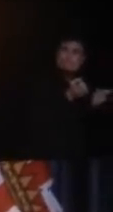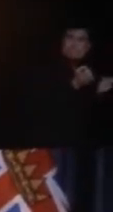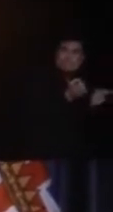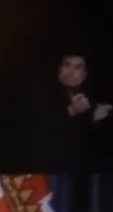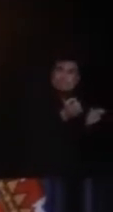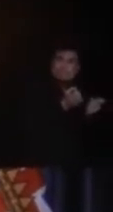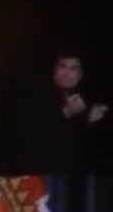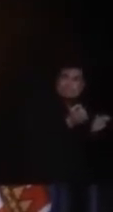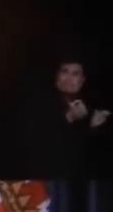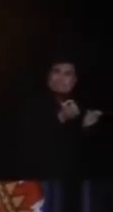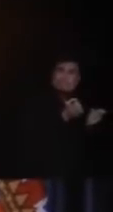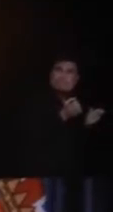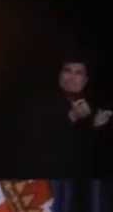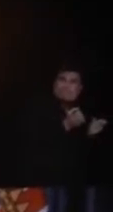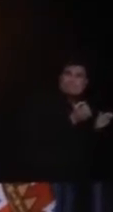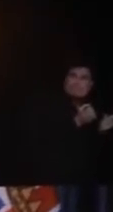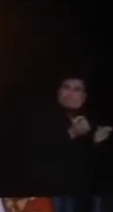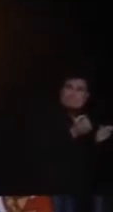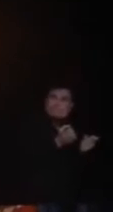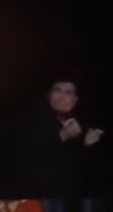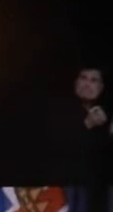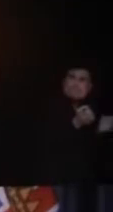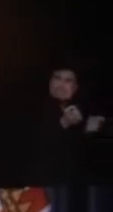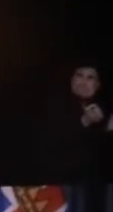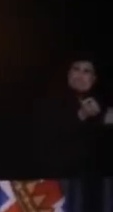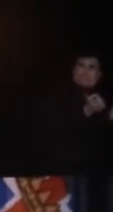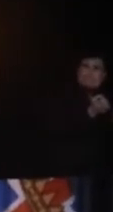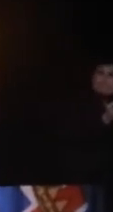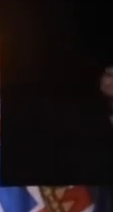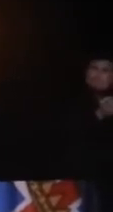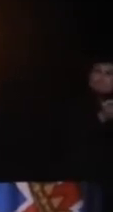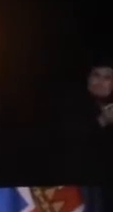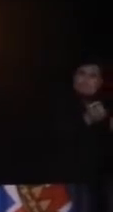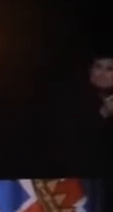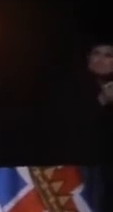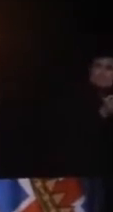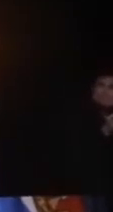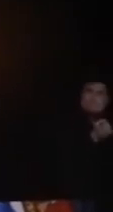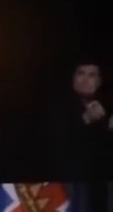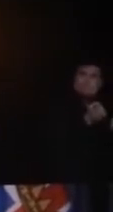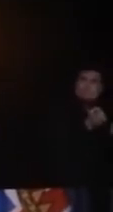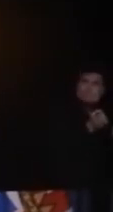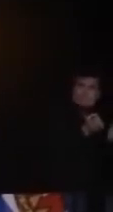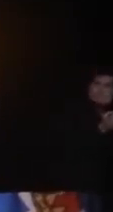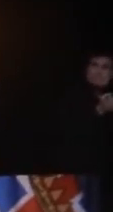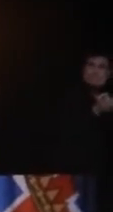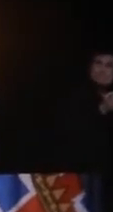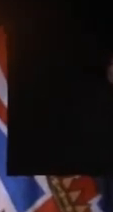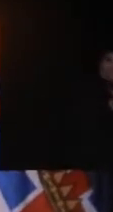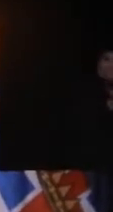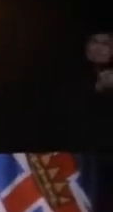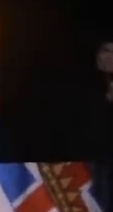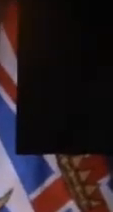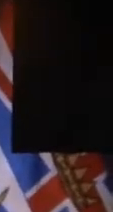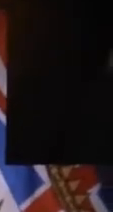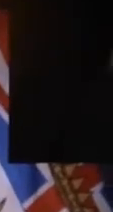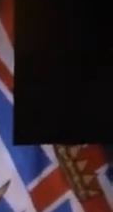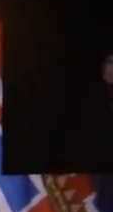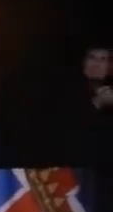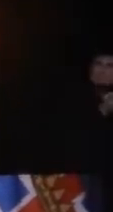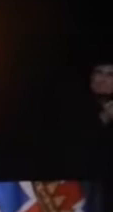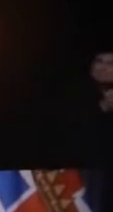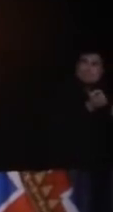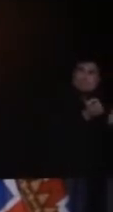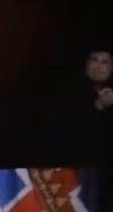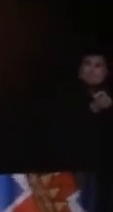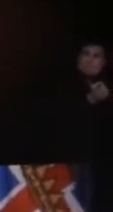clothing in British Columbia, Canada. And this so-called man, it hasn't been determined yet